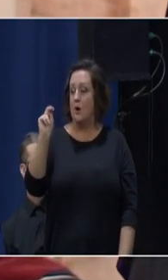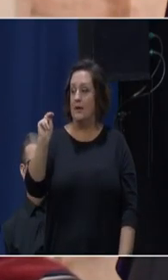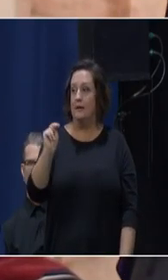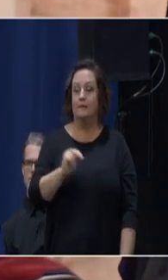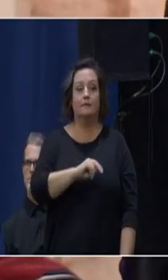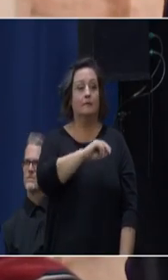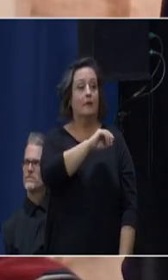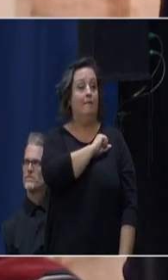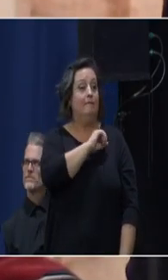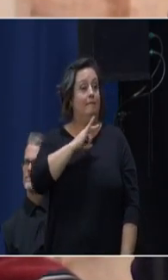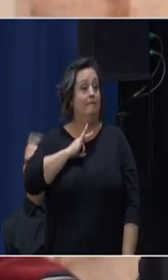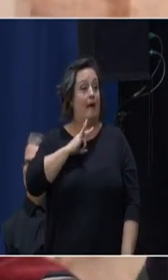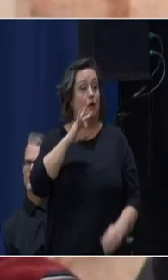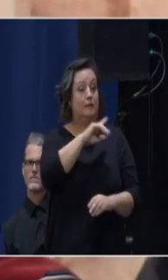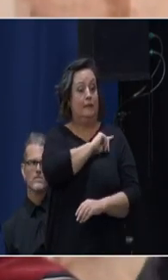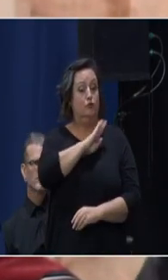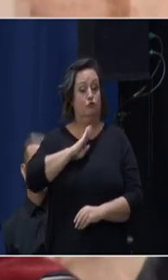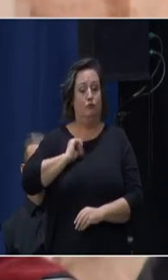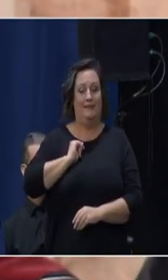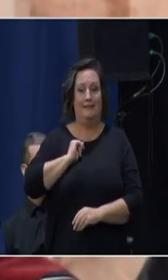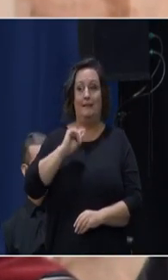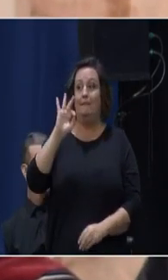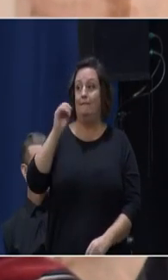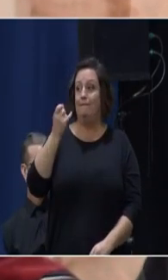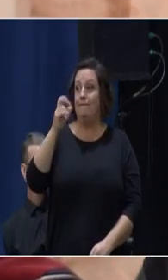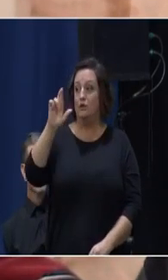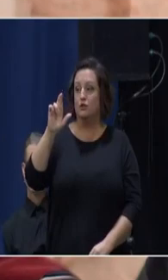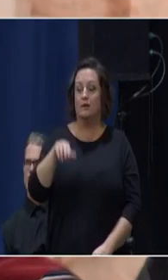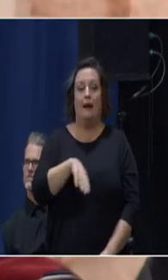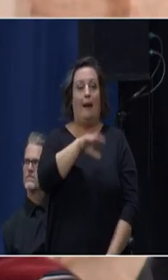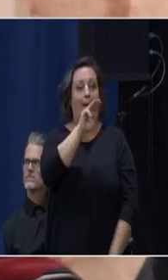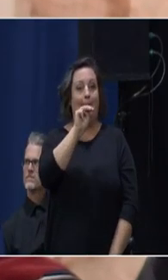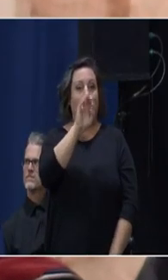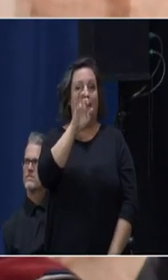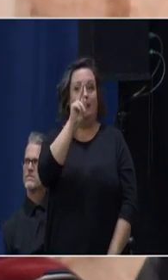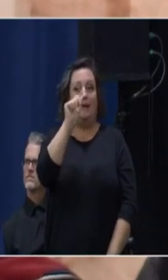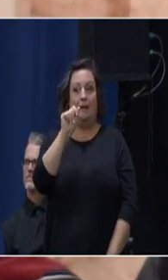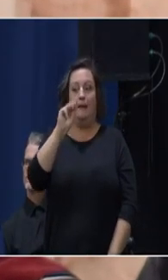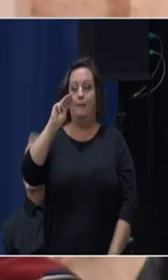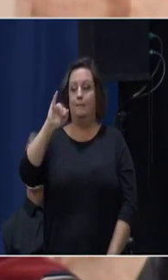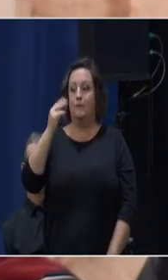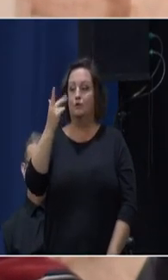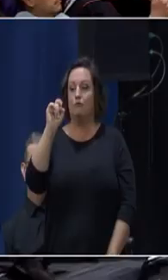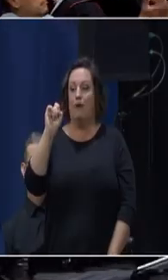Dr. Fritz Fisher, and student trustee Malaika Michelle Fuller.